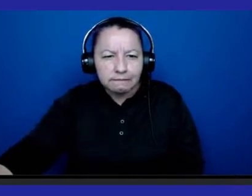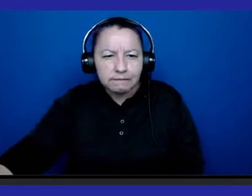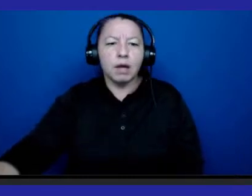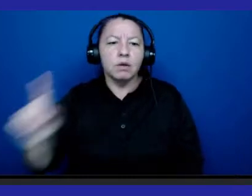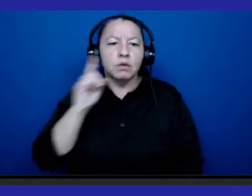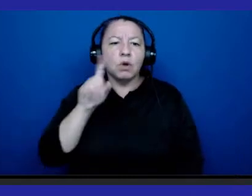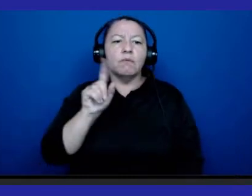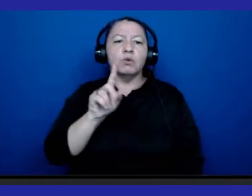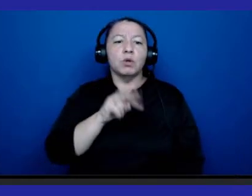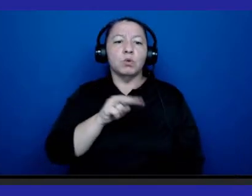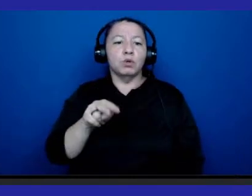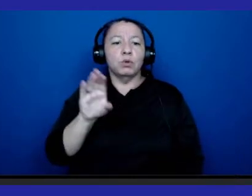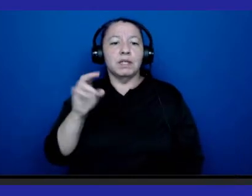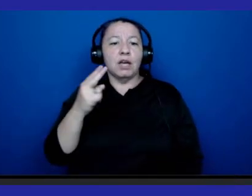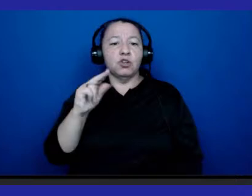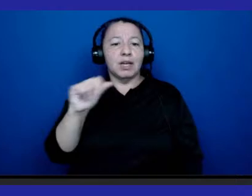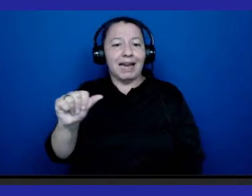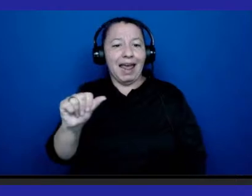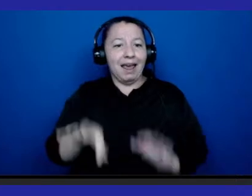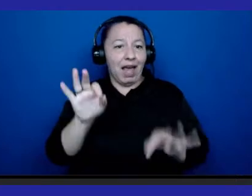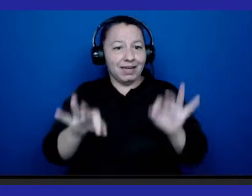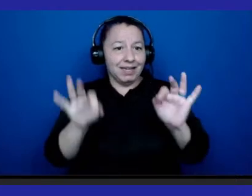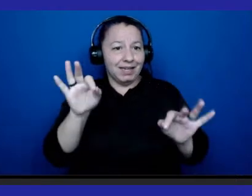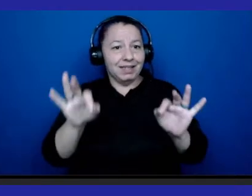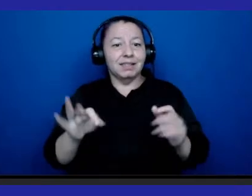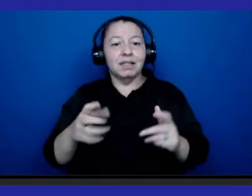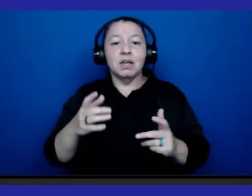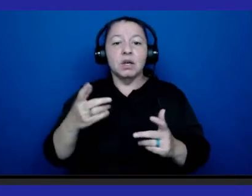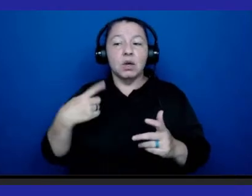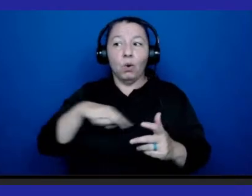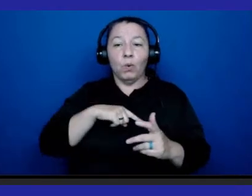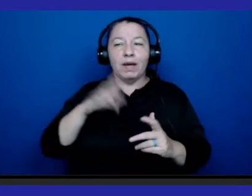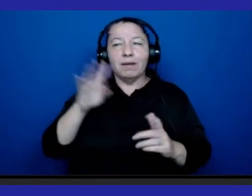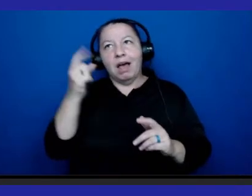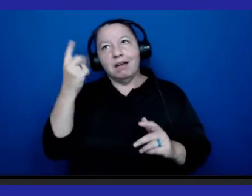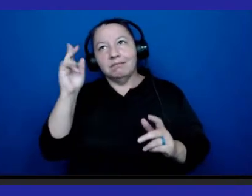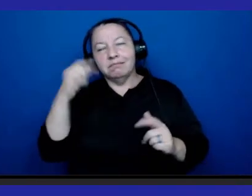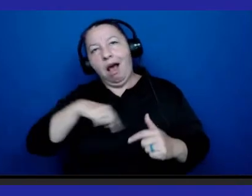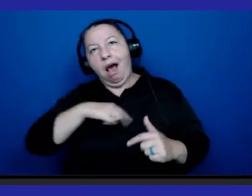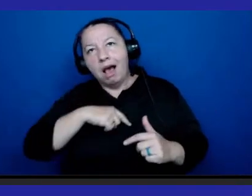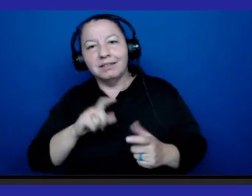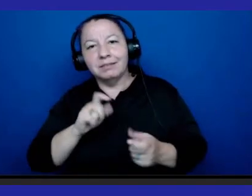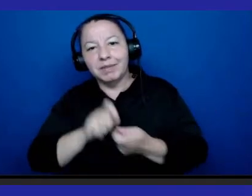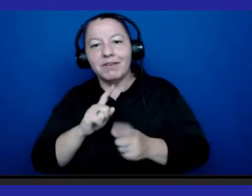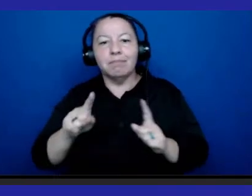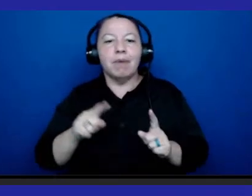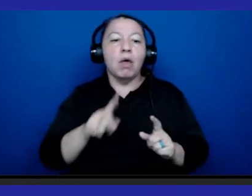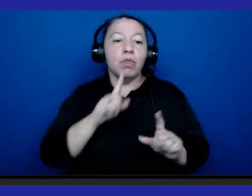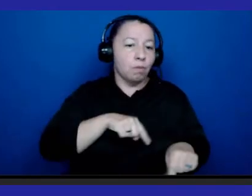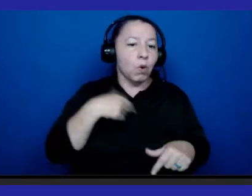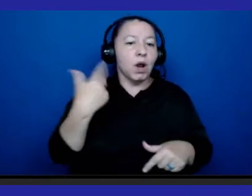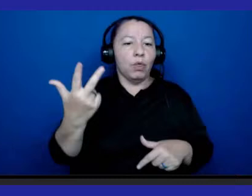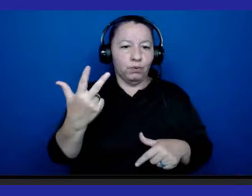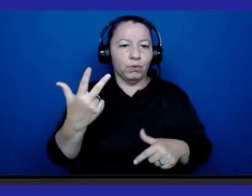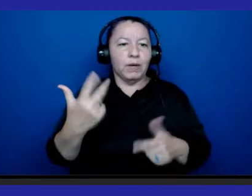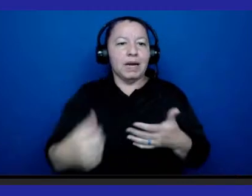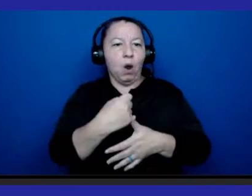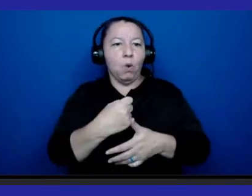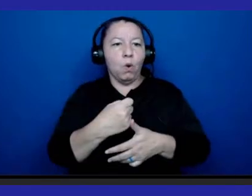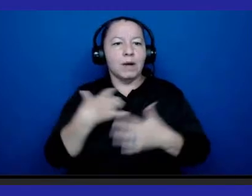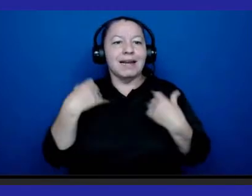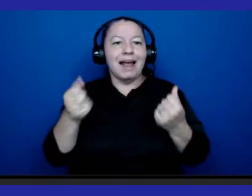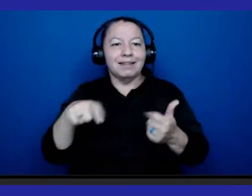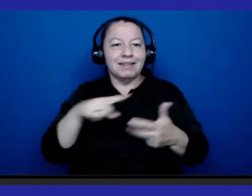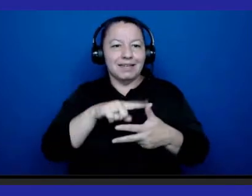with three, well, not us, the report had three priority health needs, which was improving